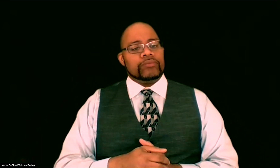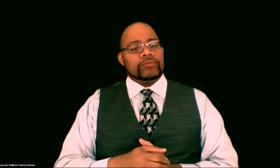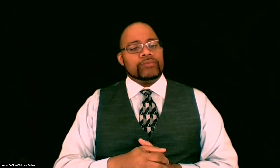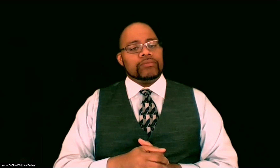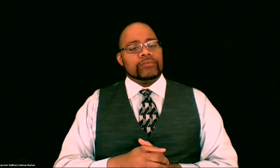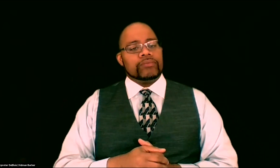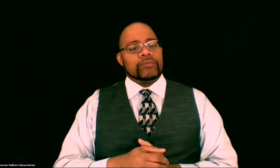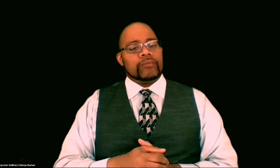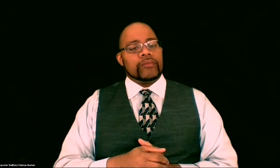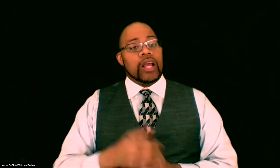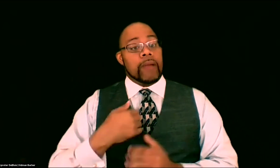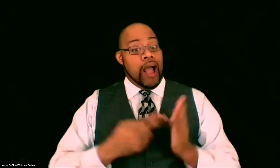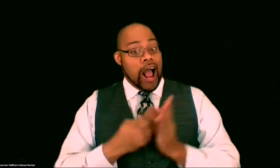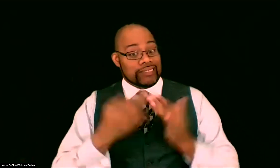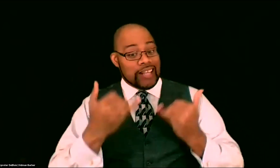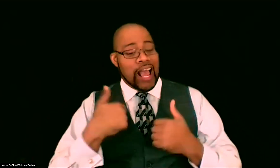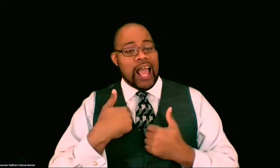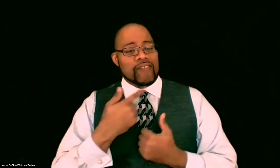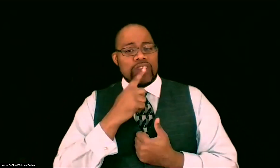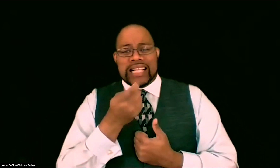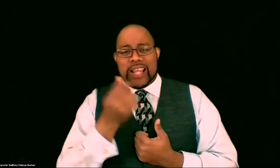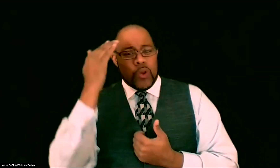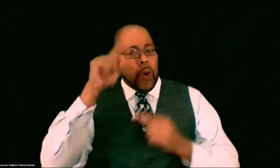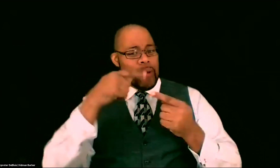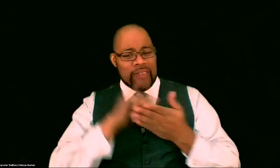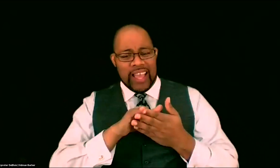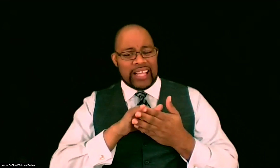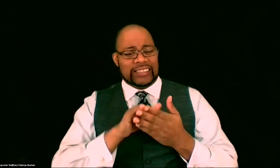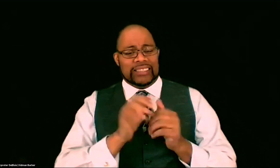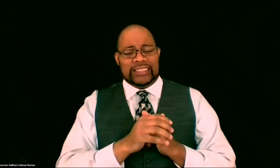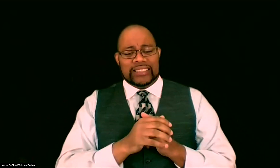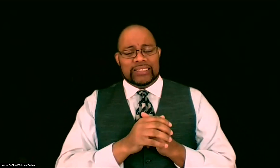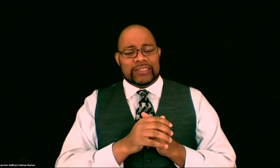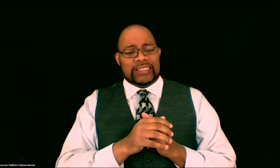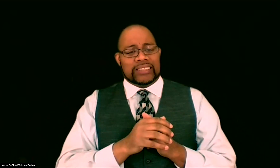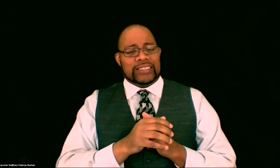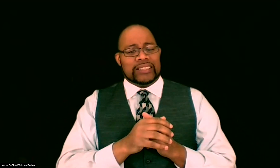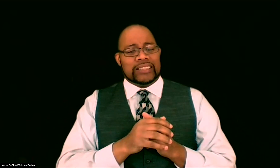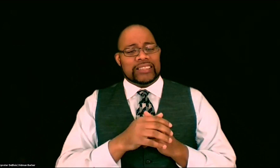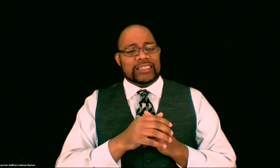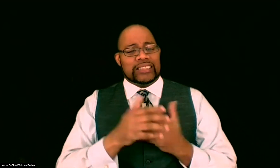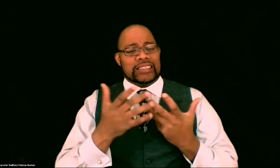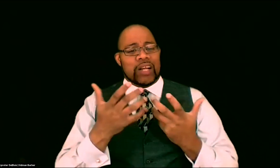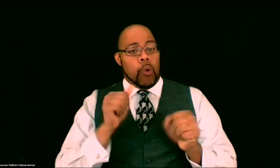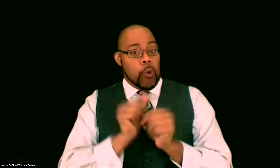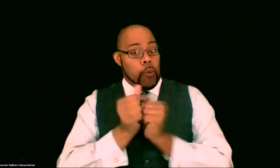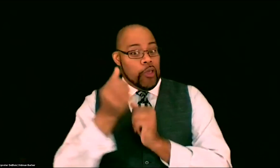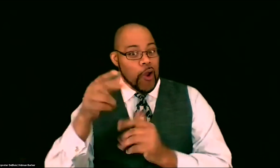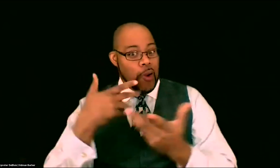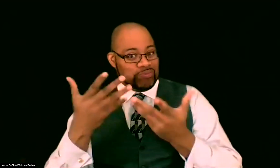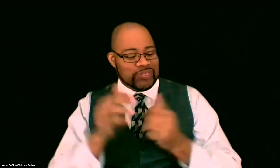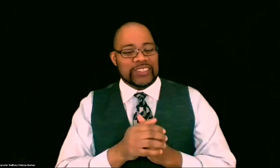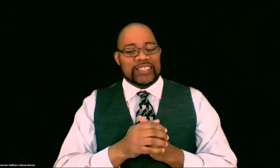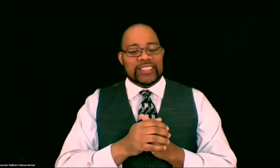to be perfectly honest, right now there's so little known about Terry. I have more than I want to work with there. So